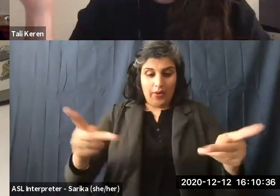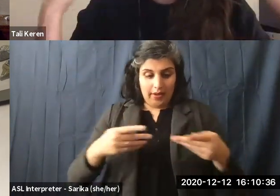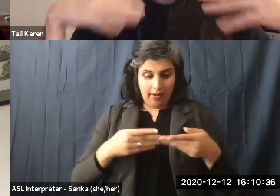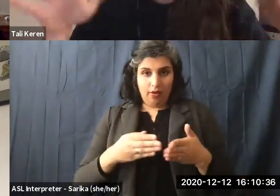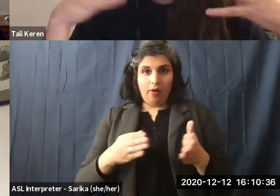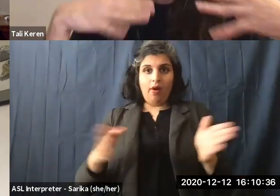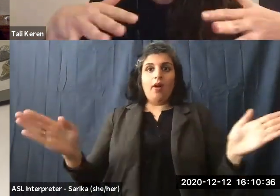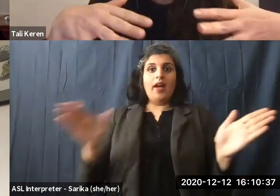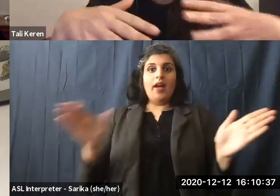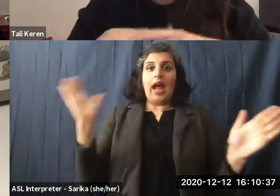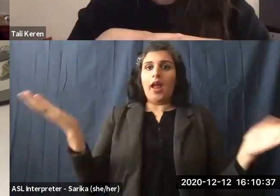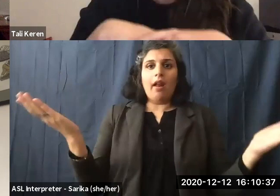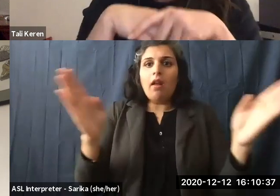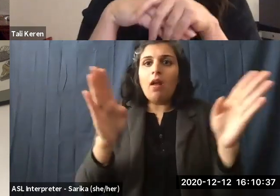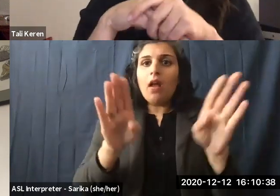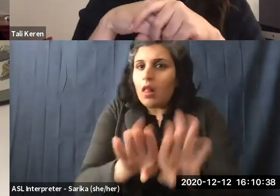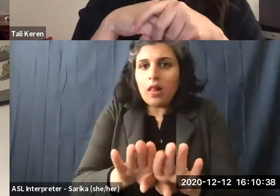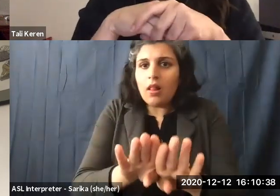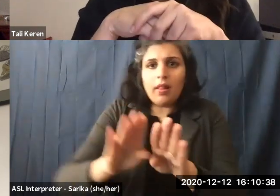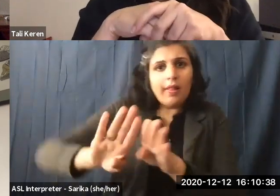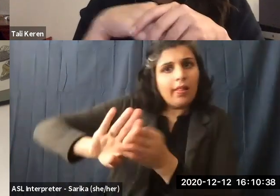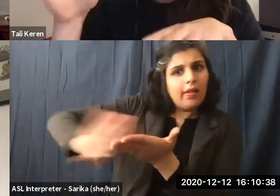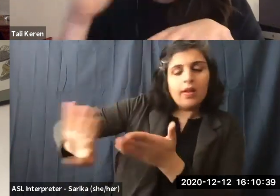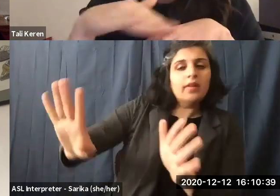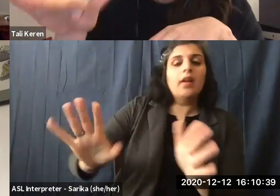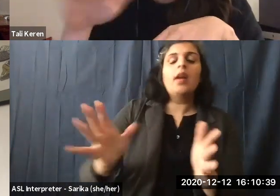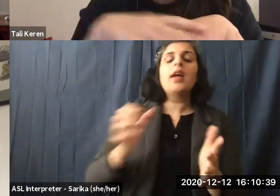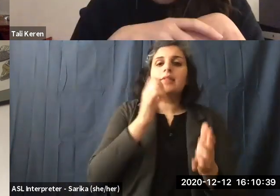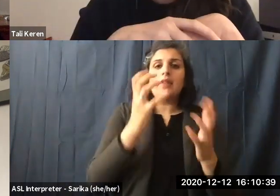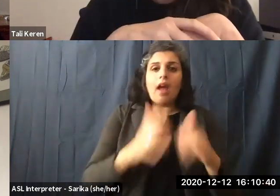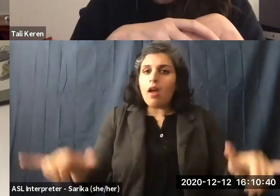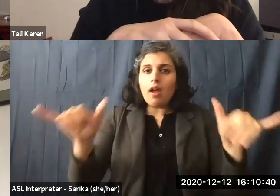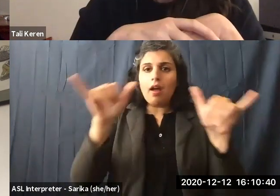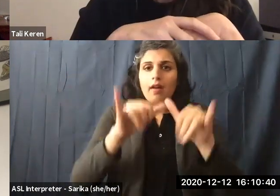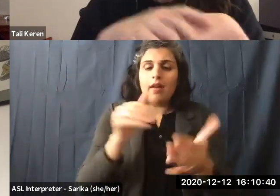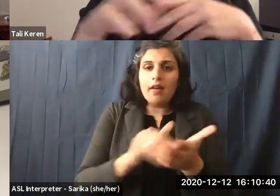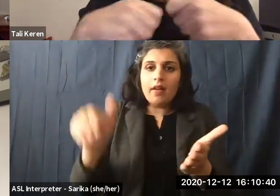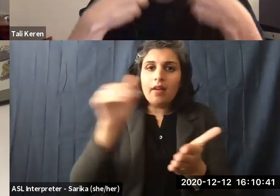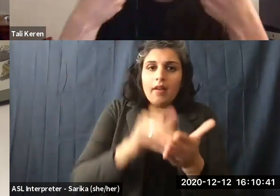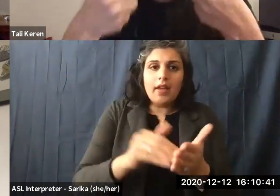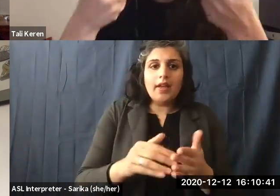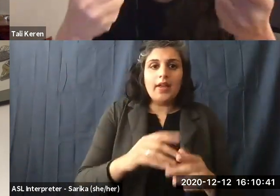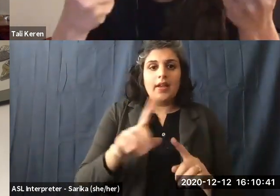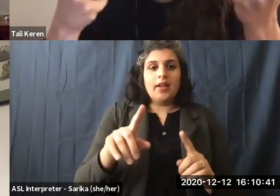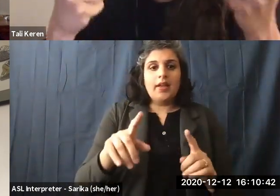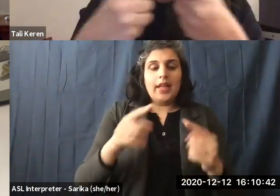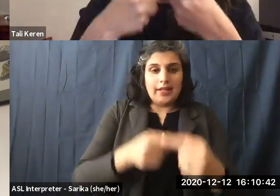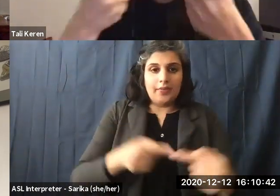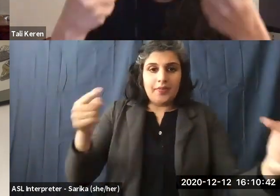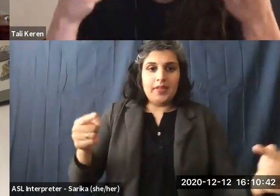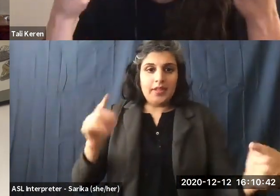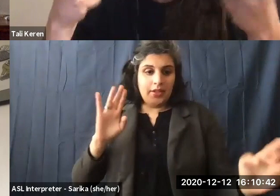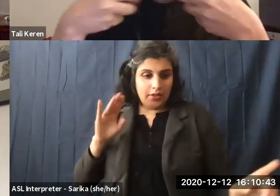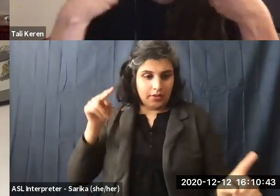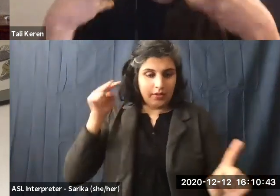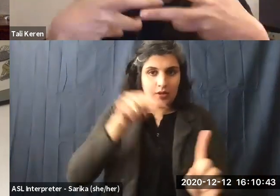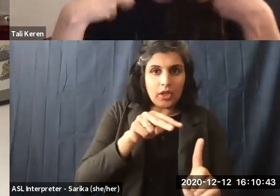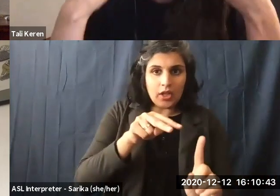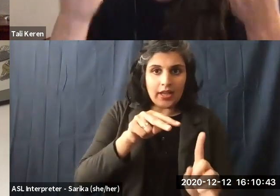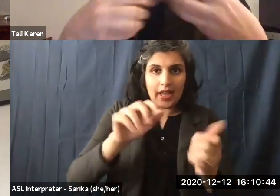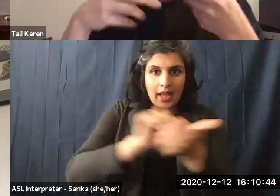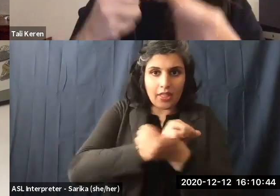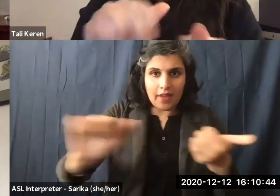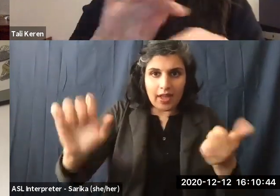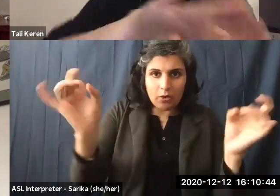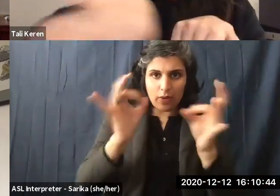closing. It's not about repetition of these, of this like violence of erasure. It's on the contrary. It's pointing to it and thinking of how,